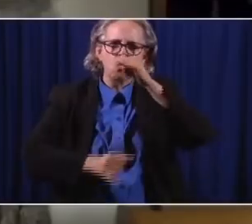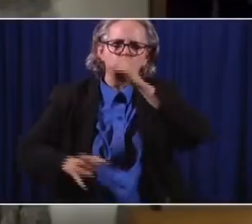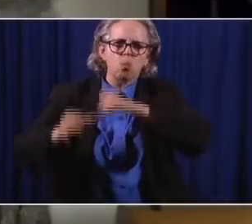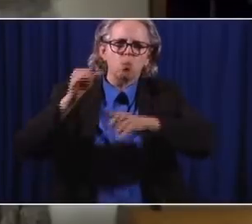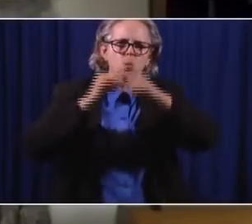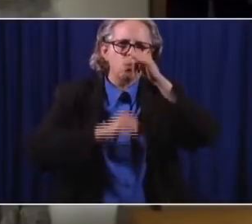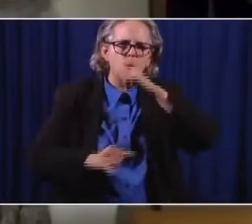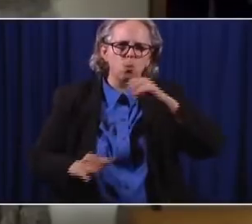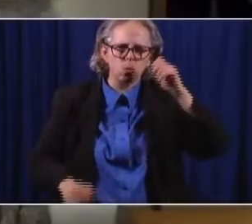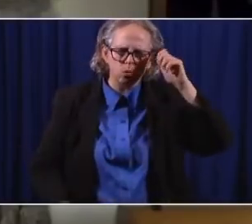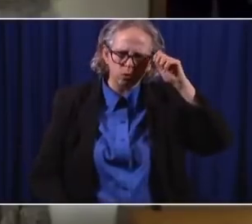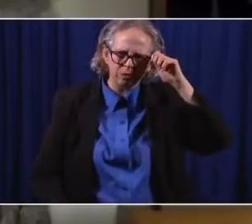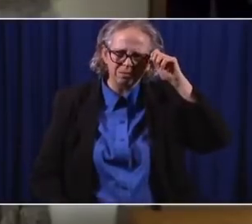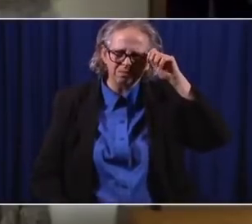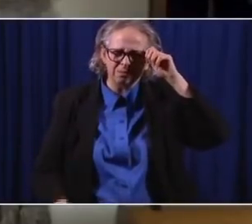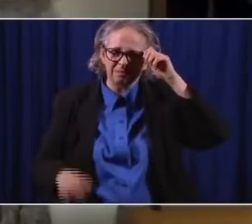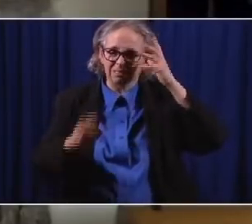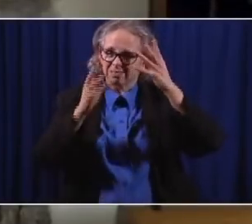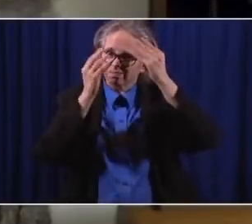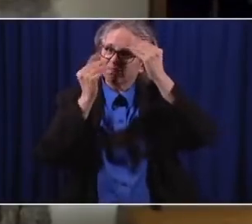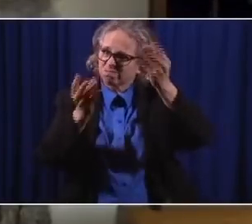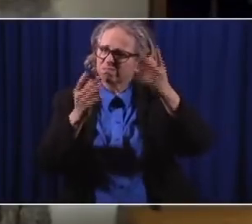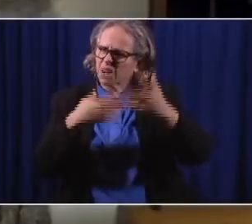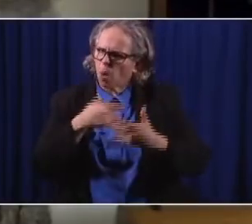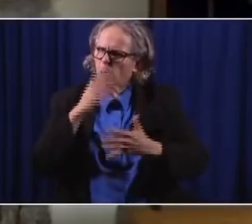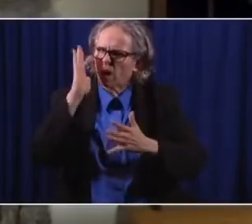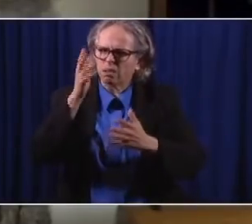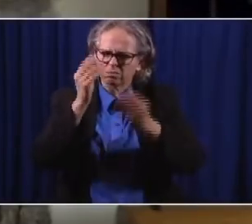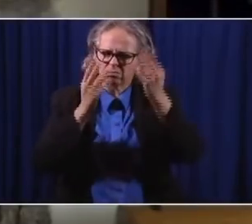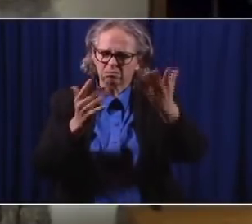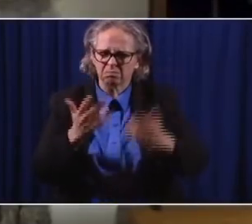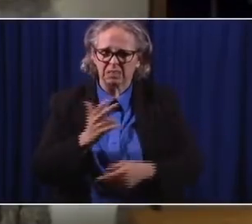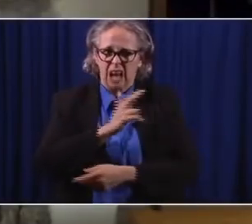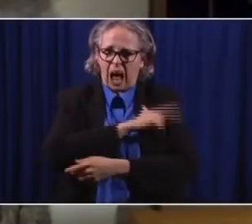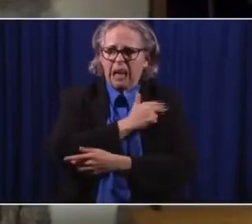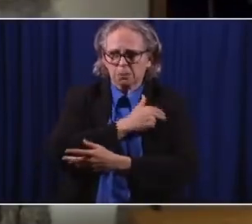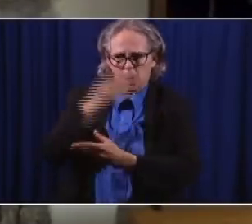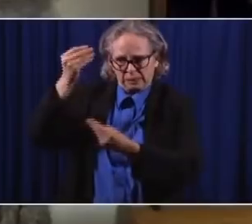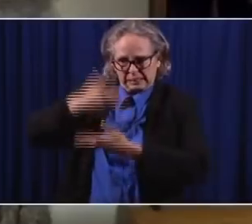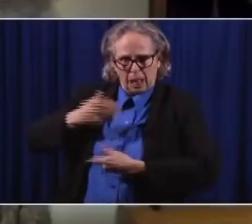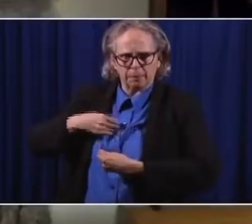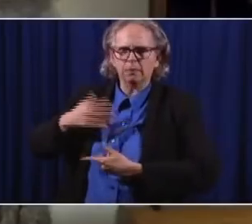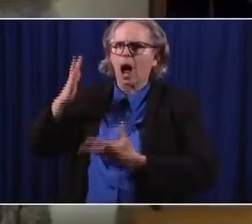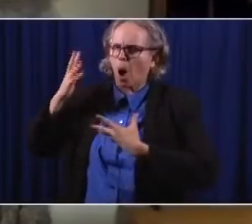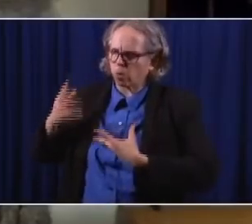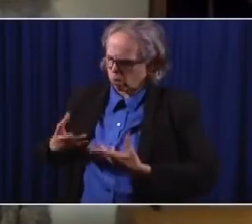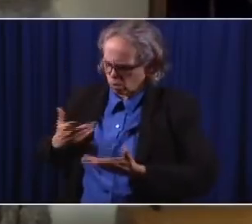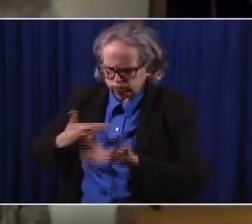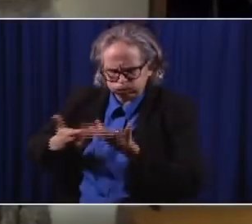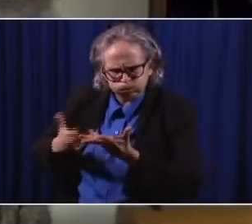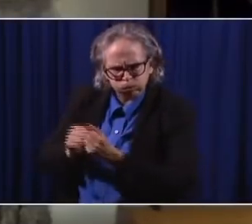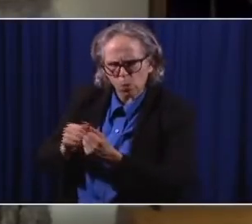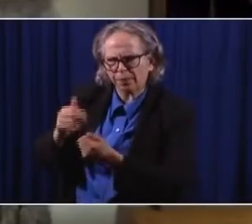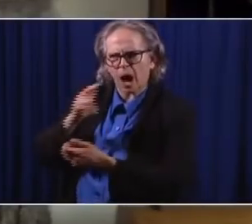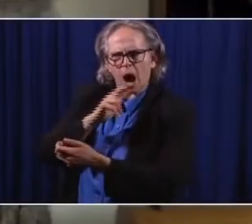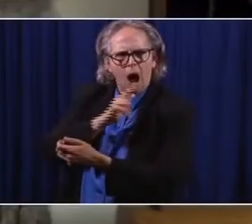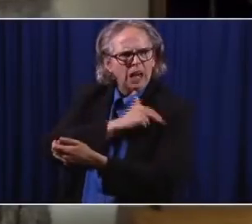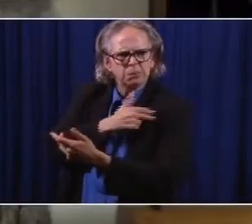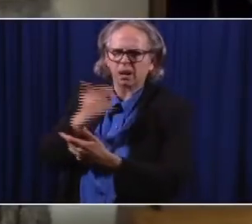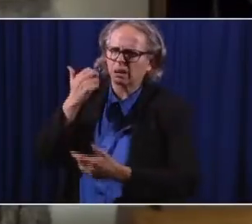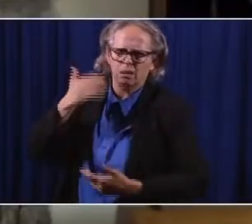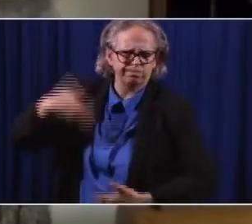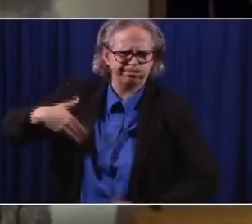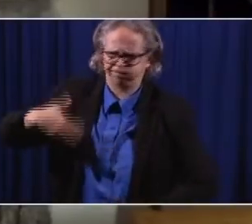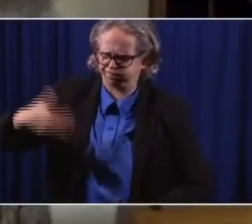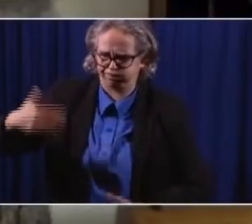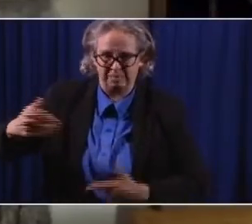keep you informed. The hospitals will keep us informed. We talk with them all the time. And, when we start seeing a crisis in one area, we're